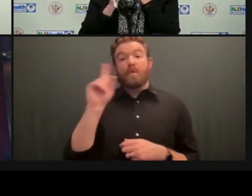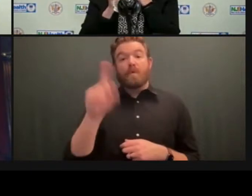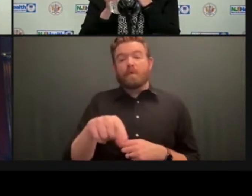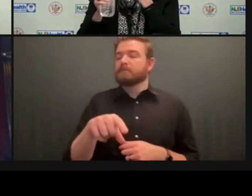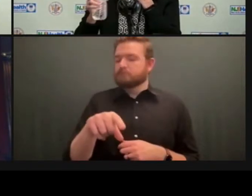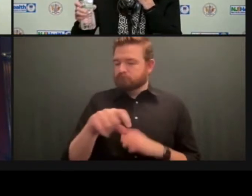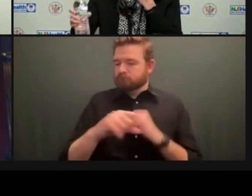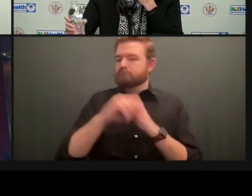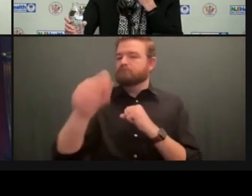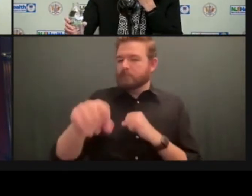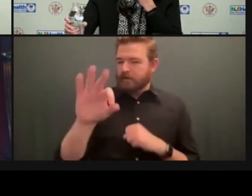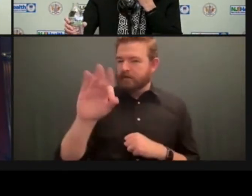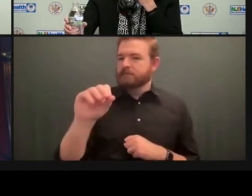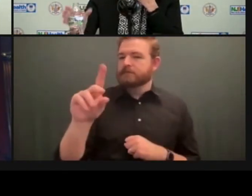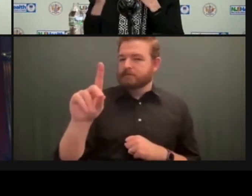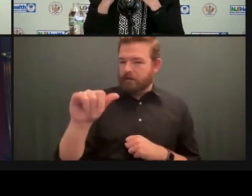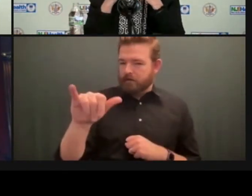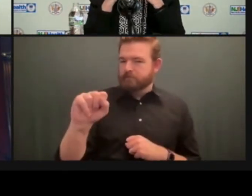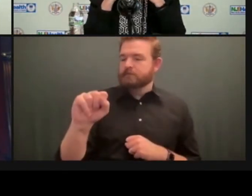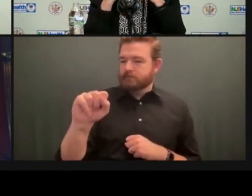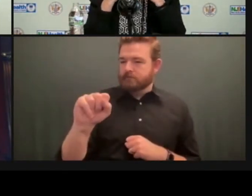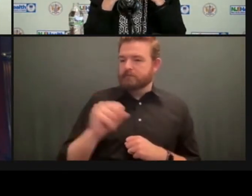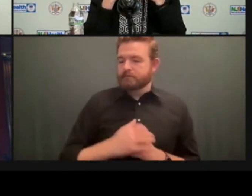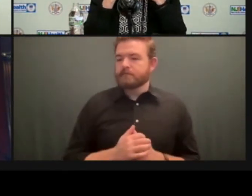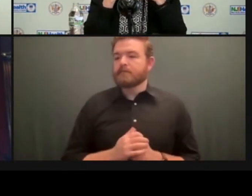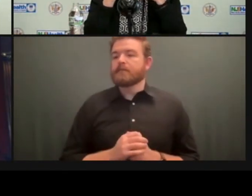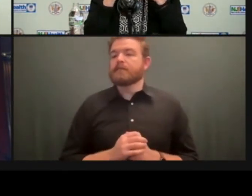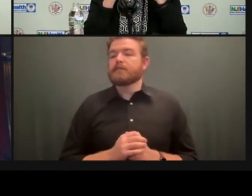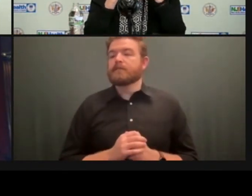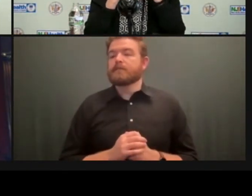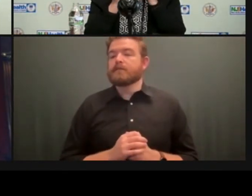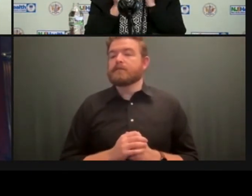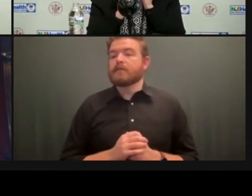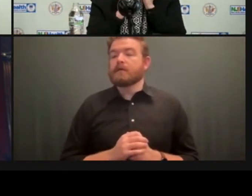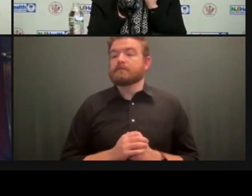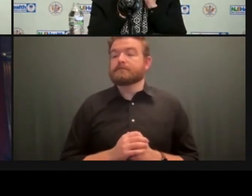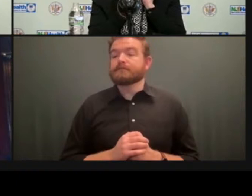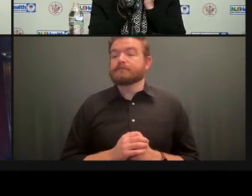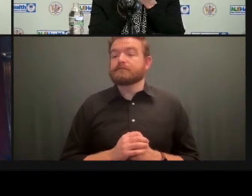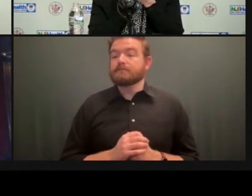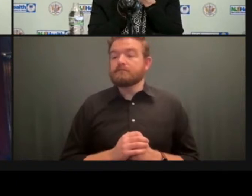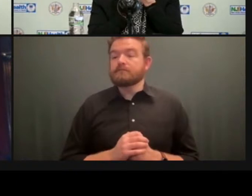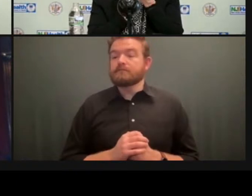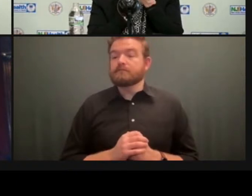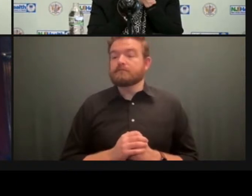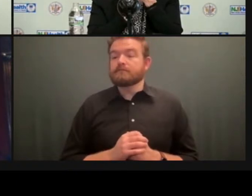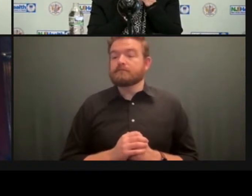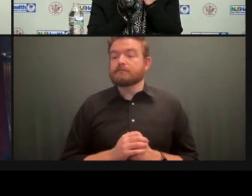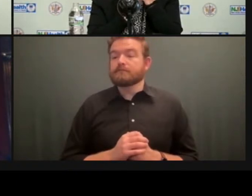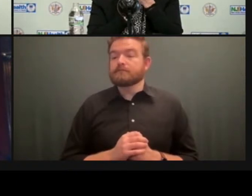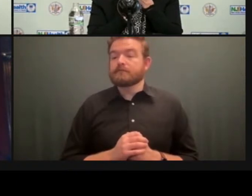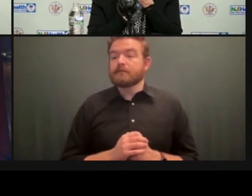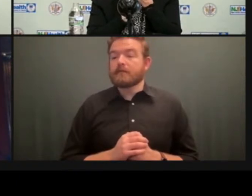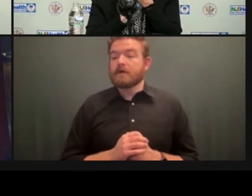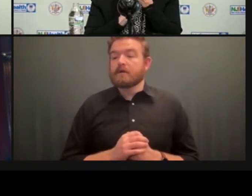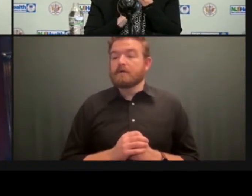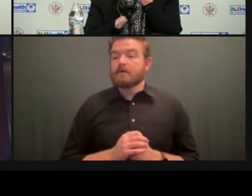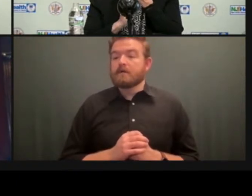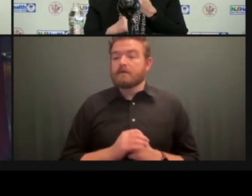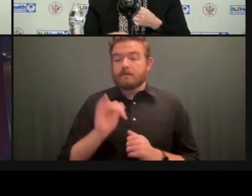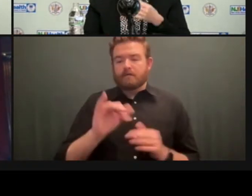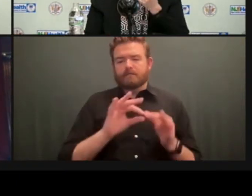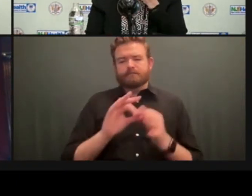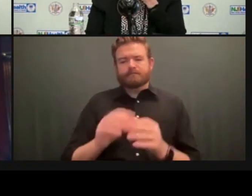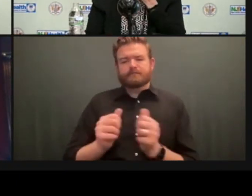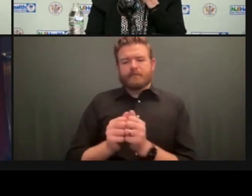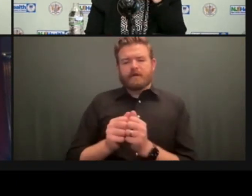to the pandemic. This request is, by the way, in accordance with the law I signed last June that allowed for the formal